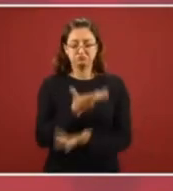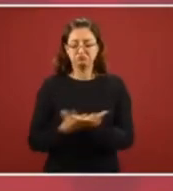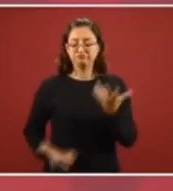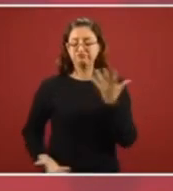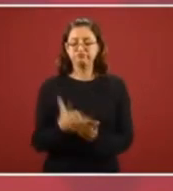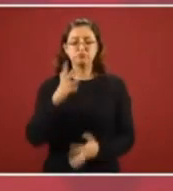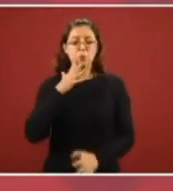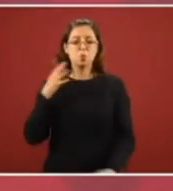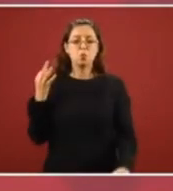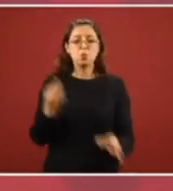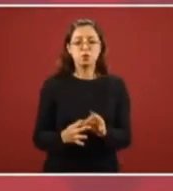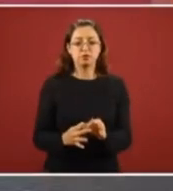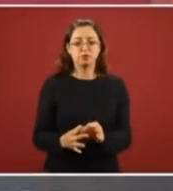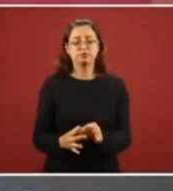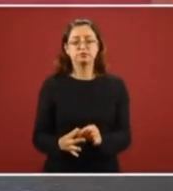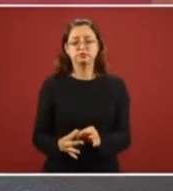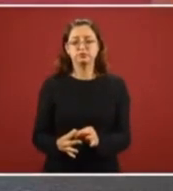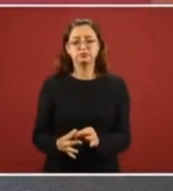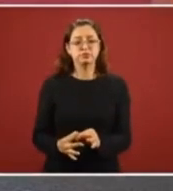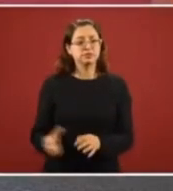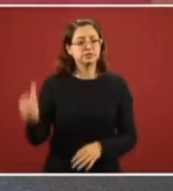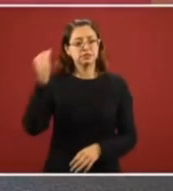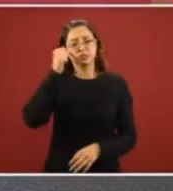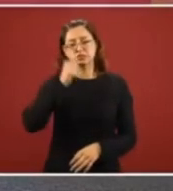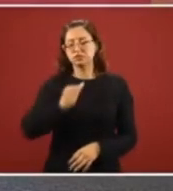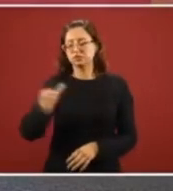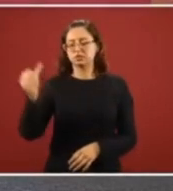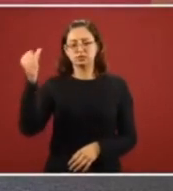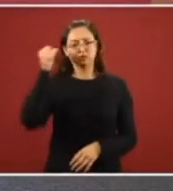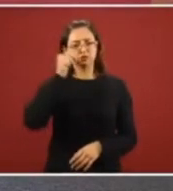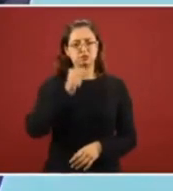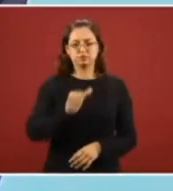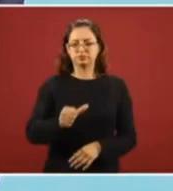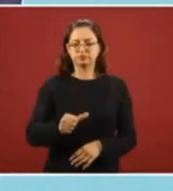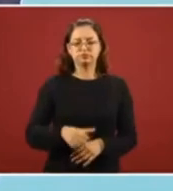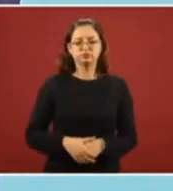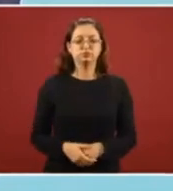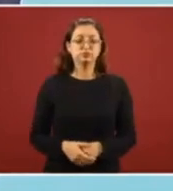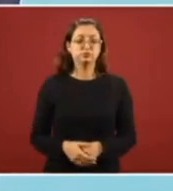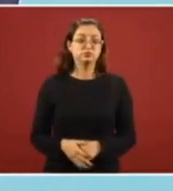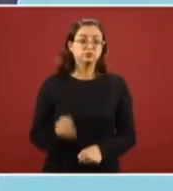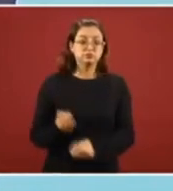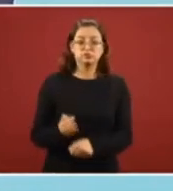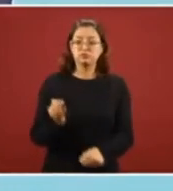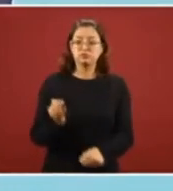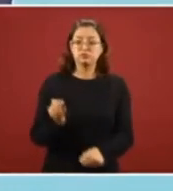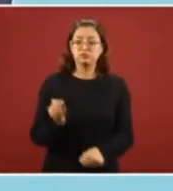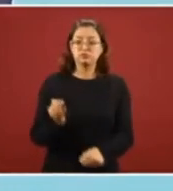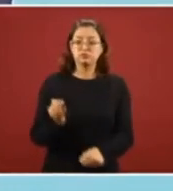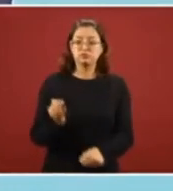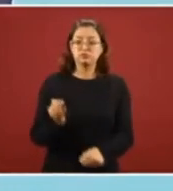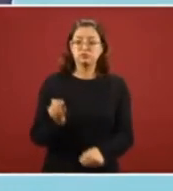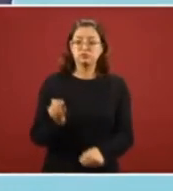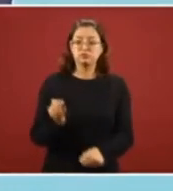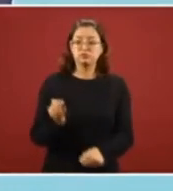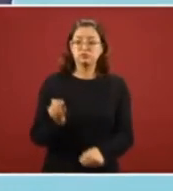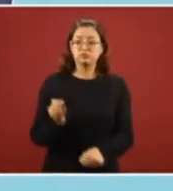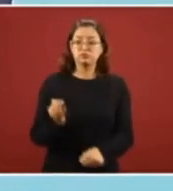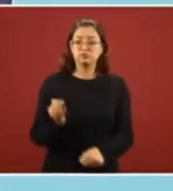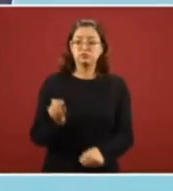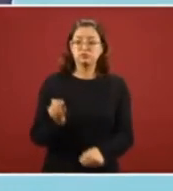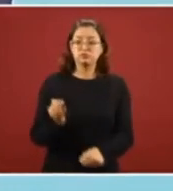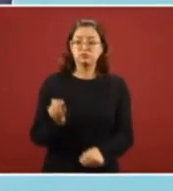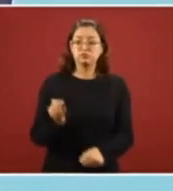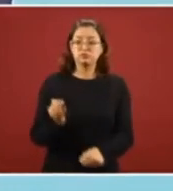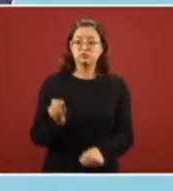en este eh conflicto o esta tensión with this conflict